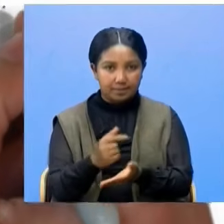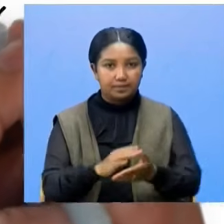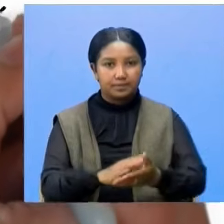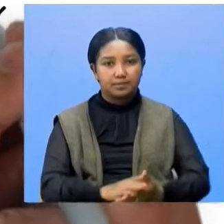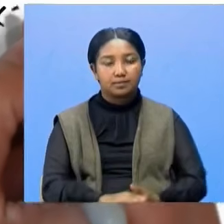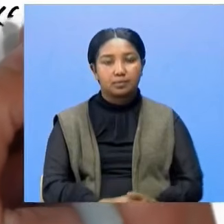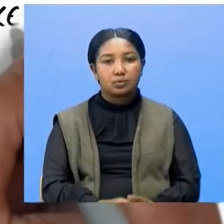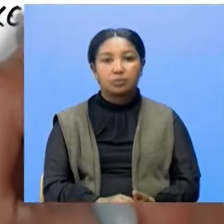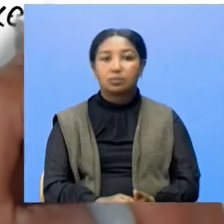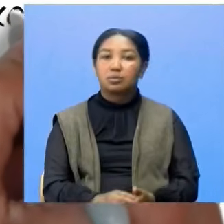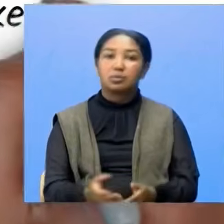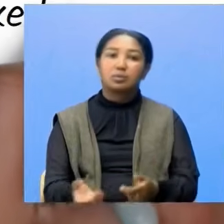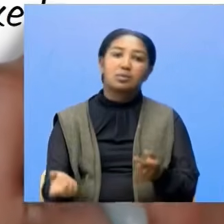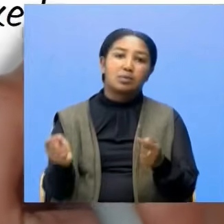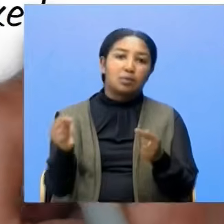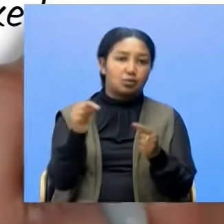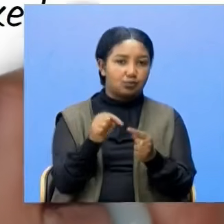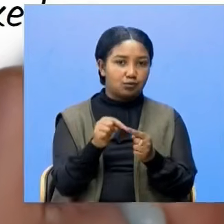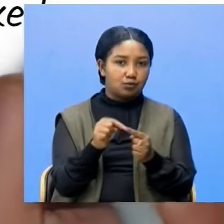to